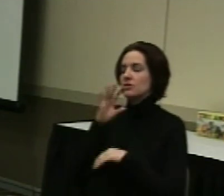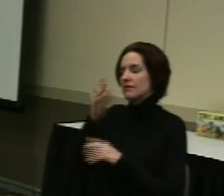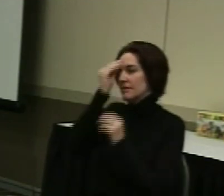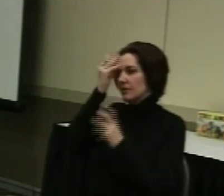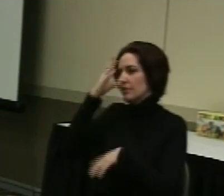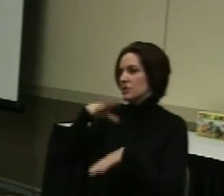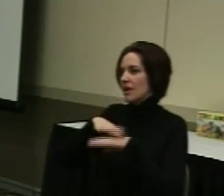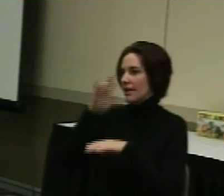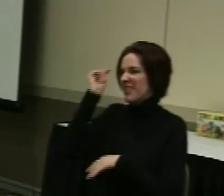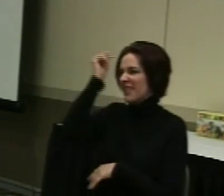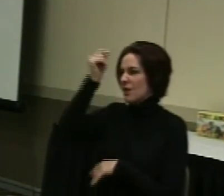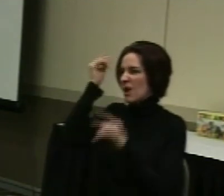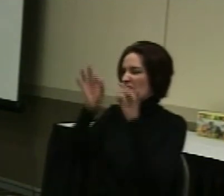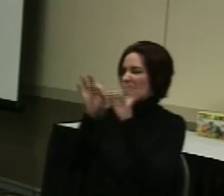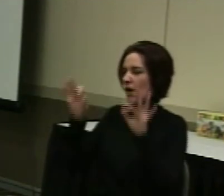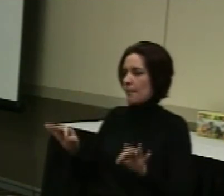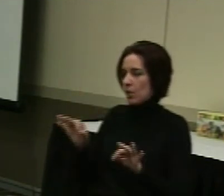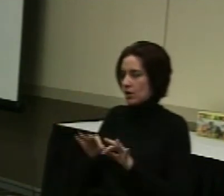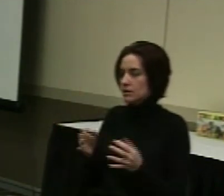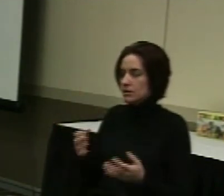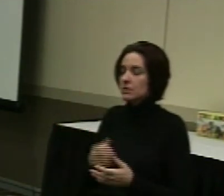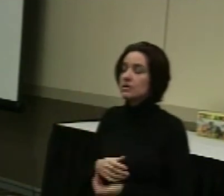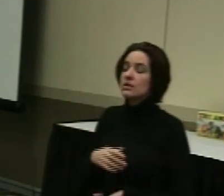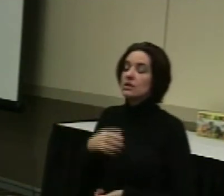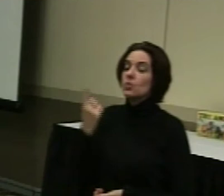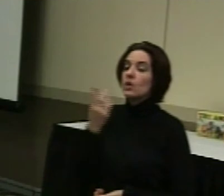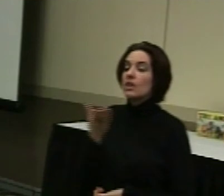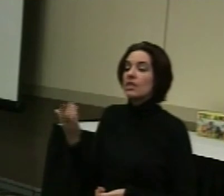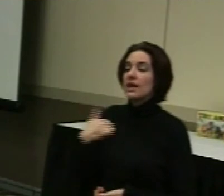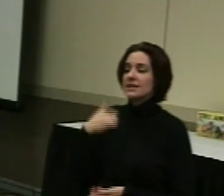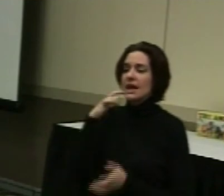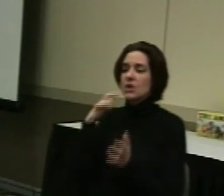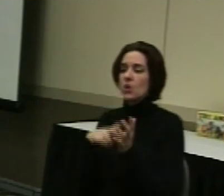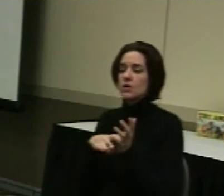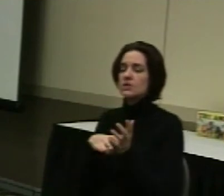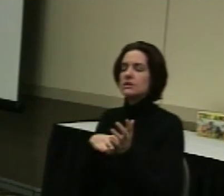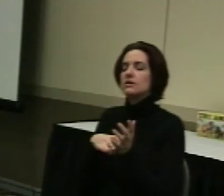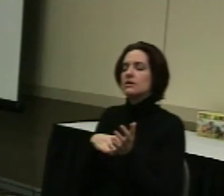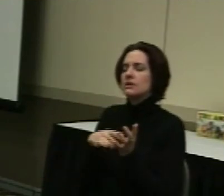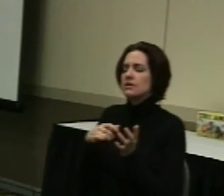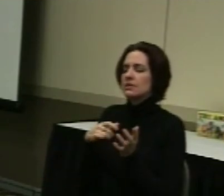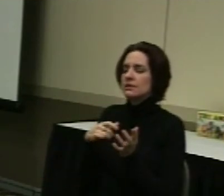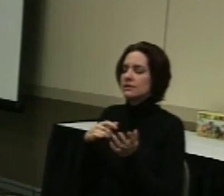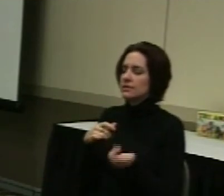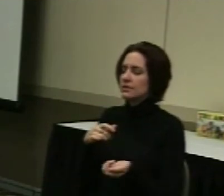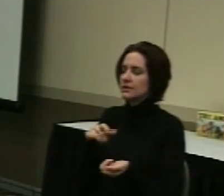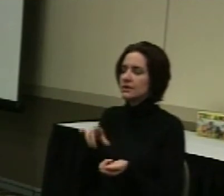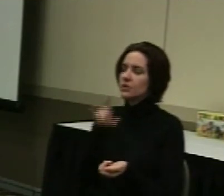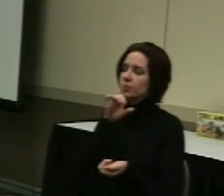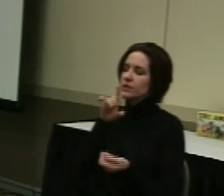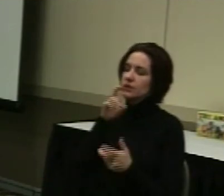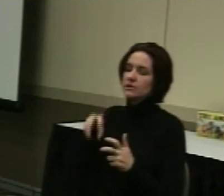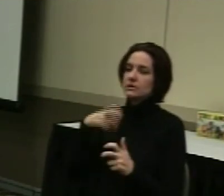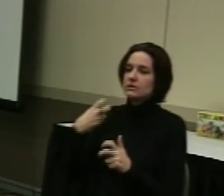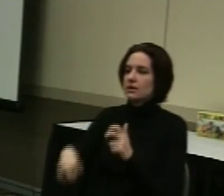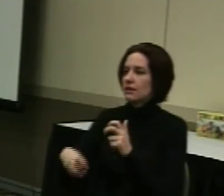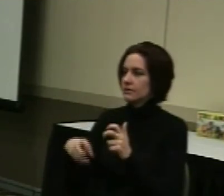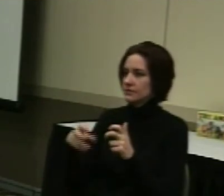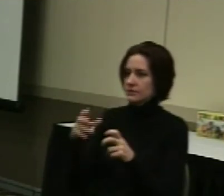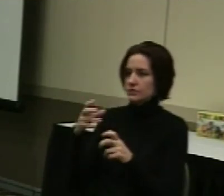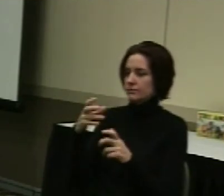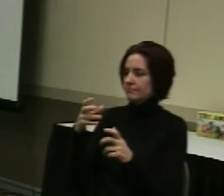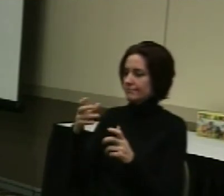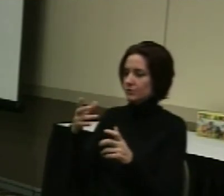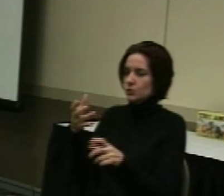theoretical framework. One of the things that I notice is that it's very hard to put all these things together.